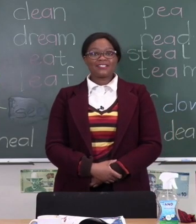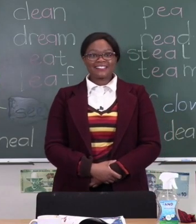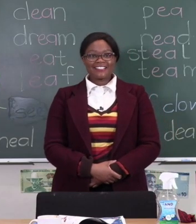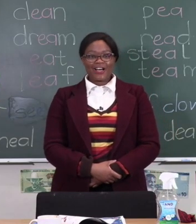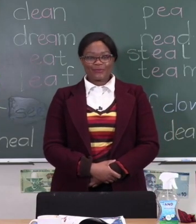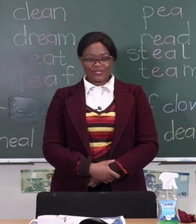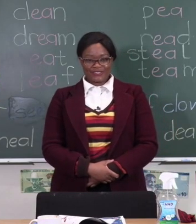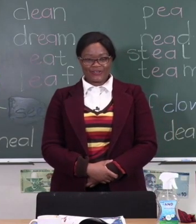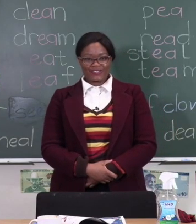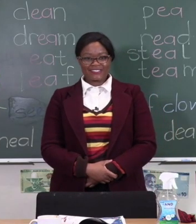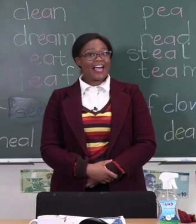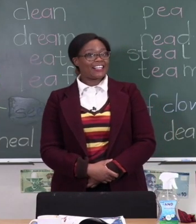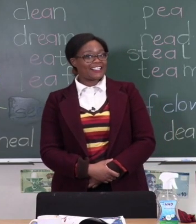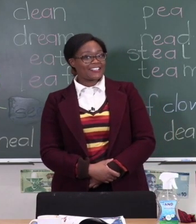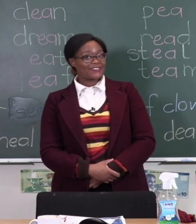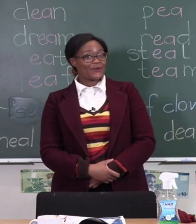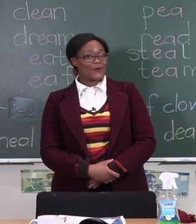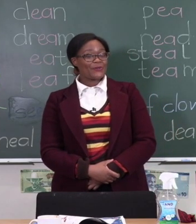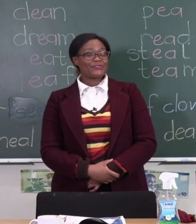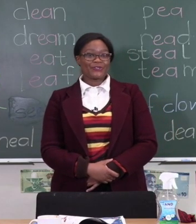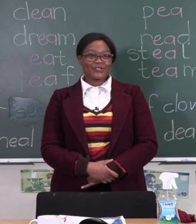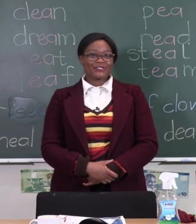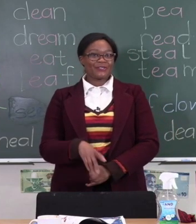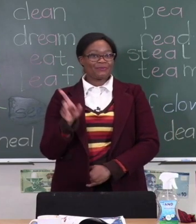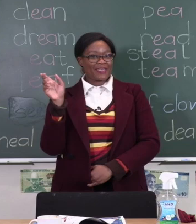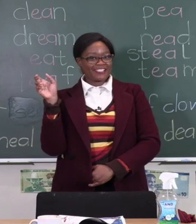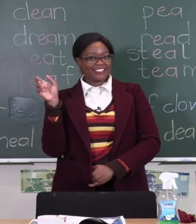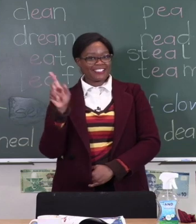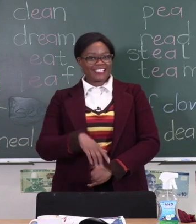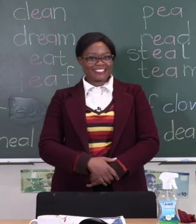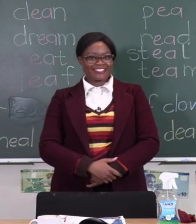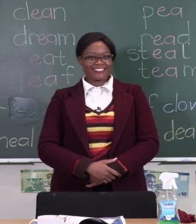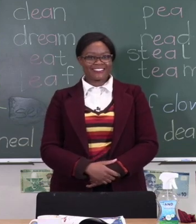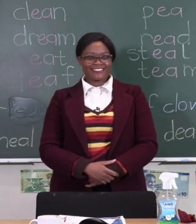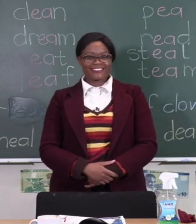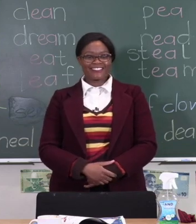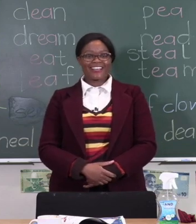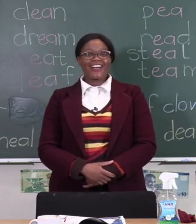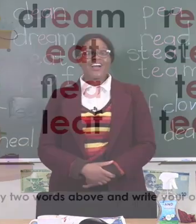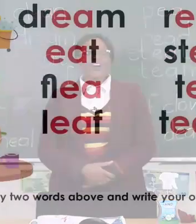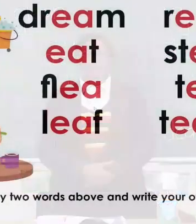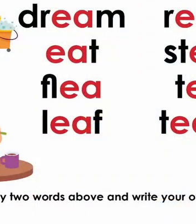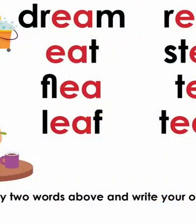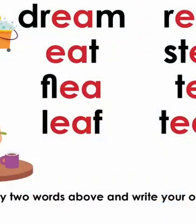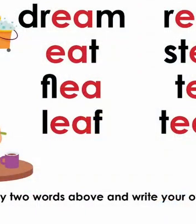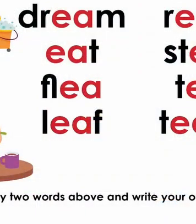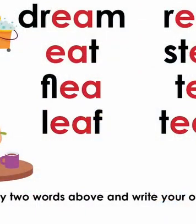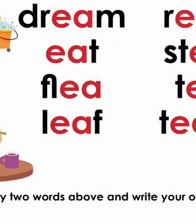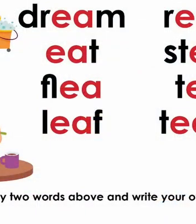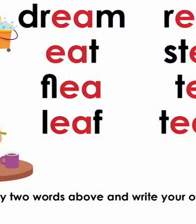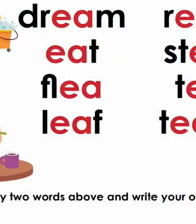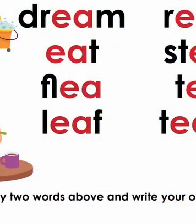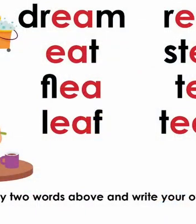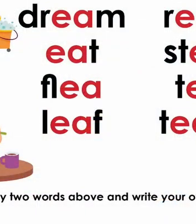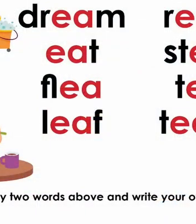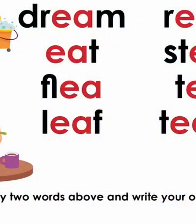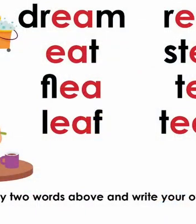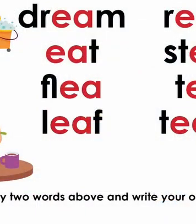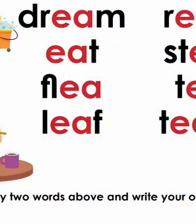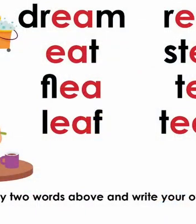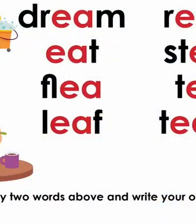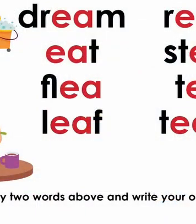For our lesson now, boys and girls, let us all turn to page 6. On page 6, we are going to be